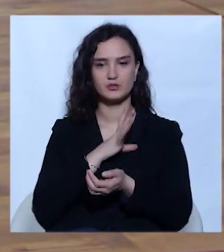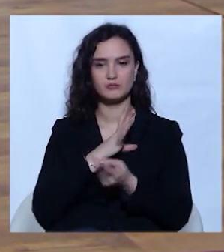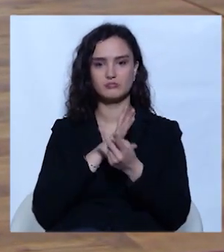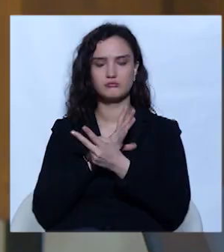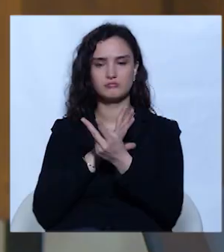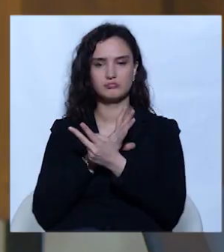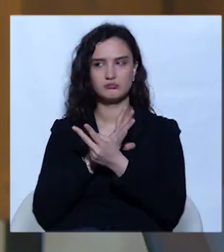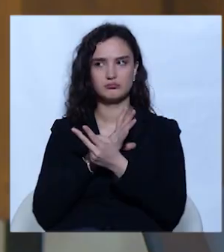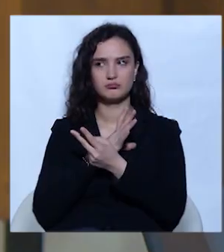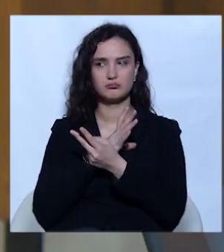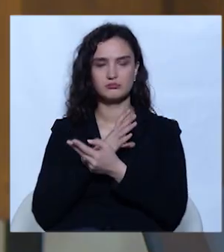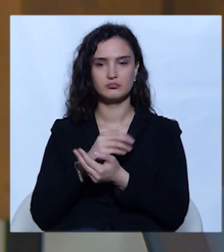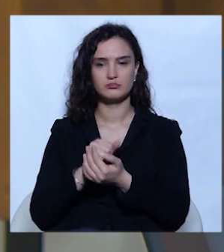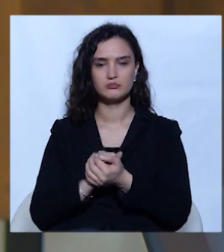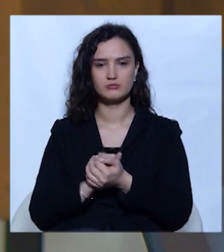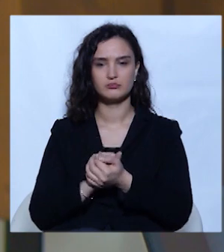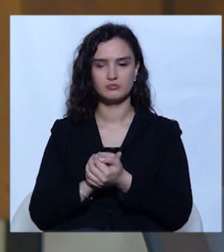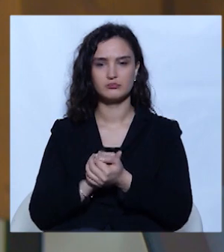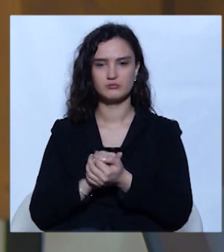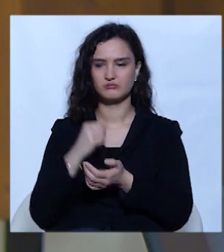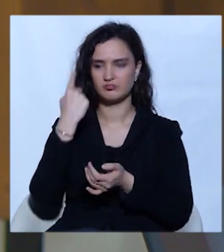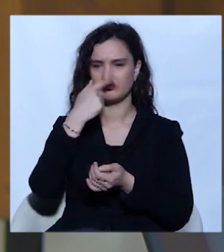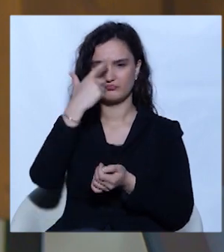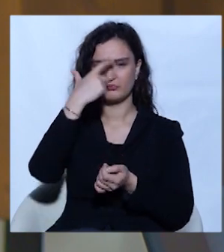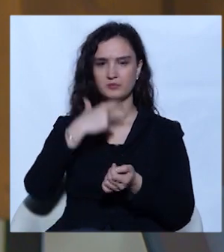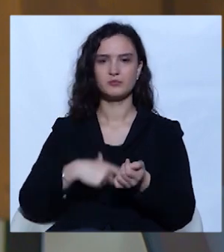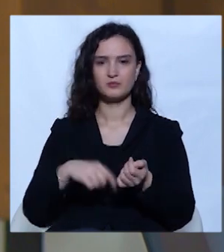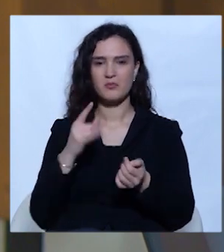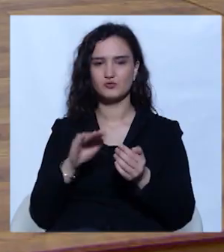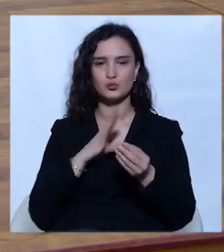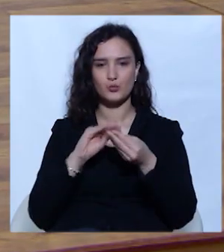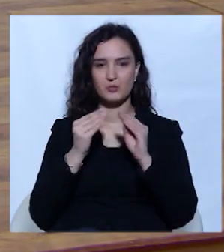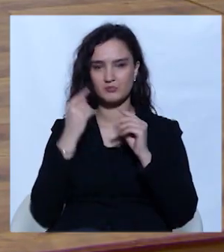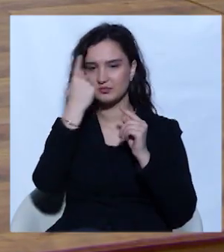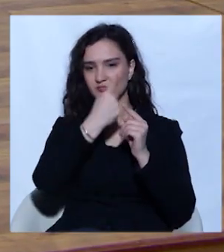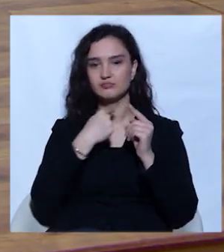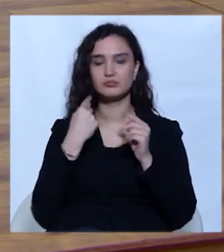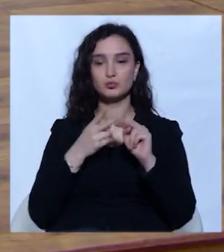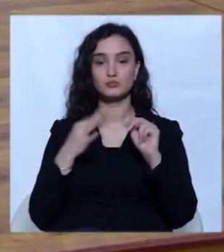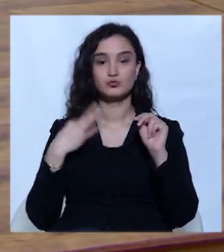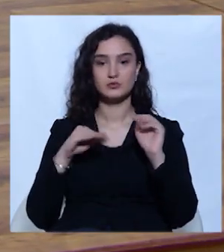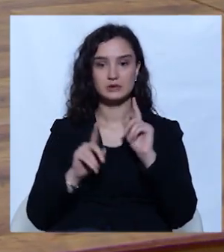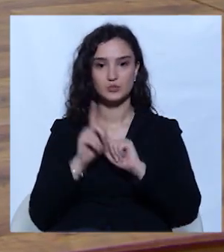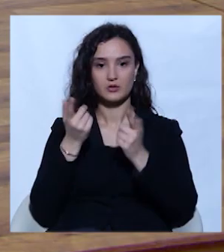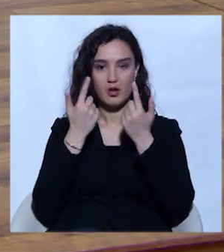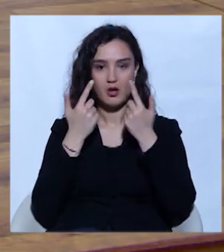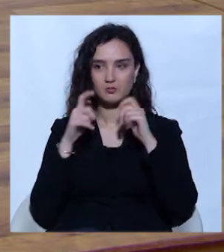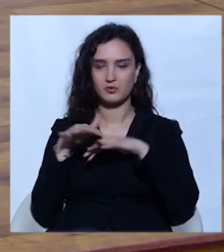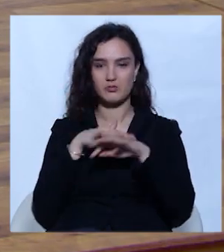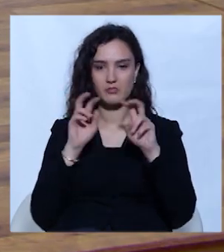ran into a obviously physically disadvantaged child, and her son started crying in public.